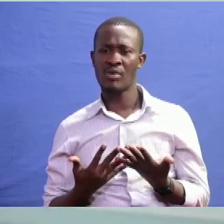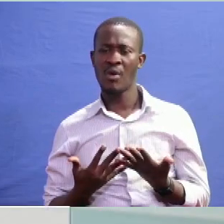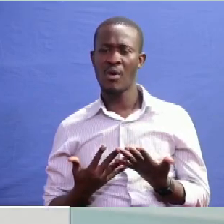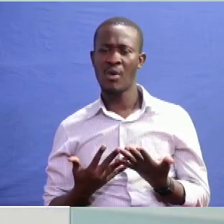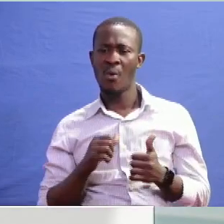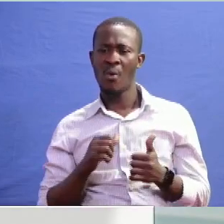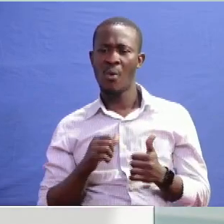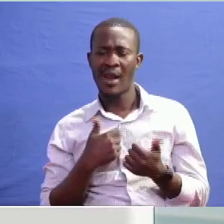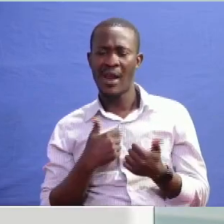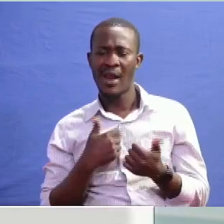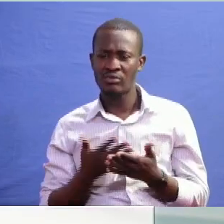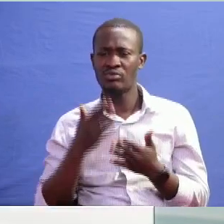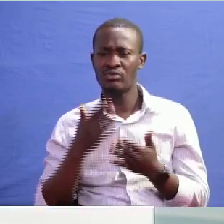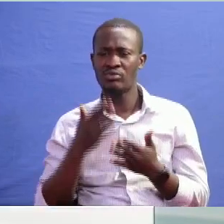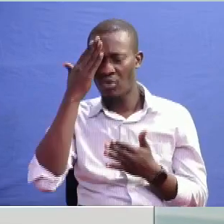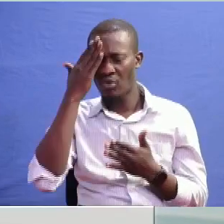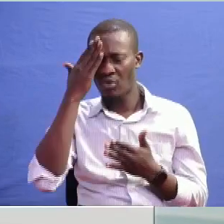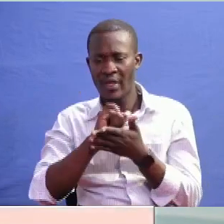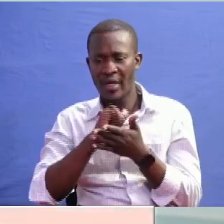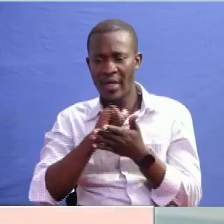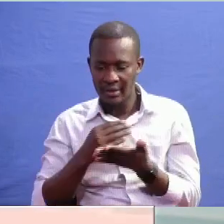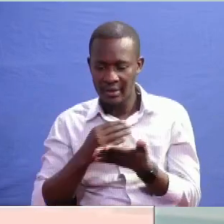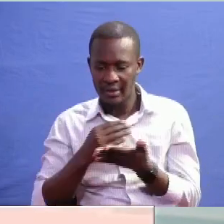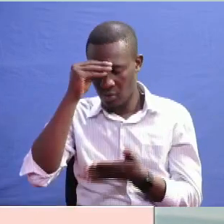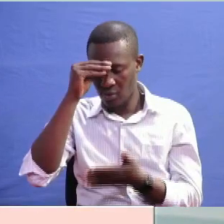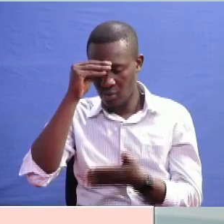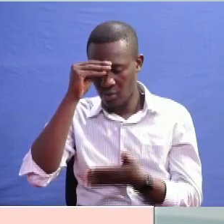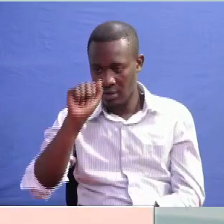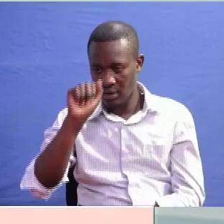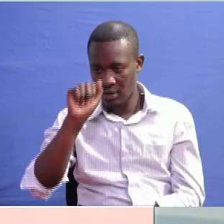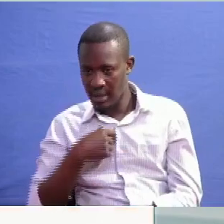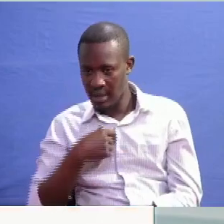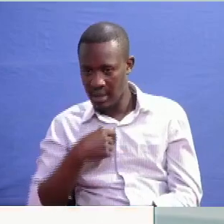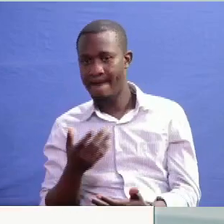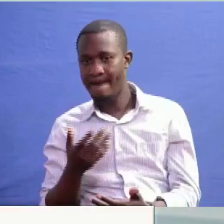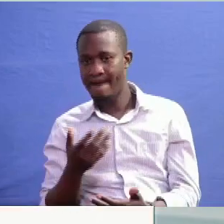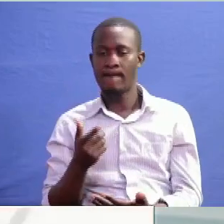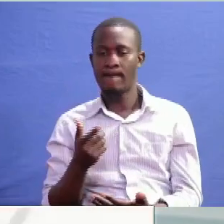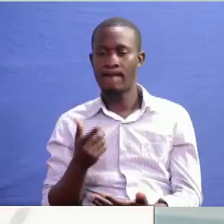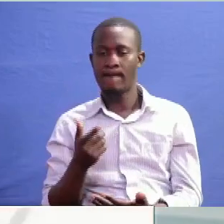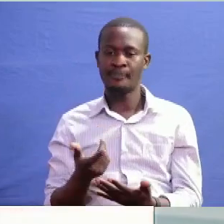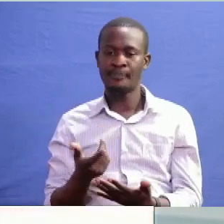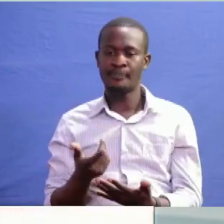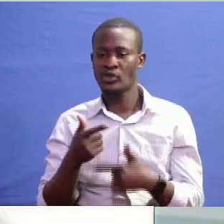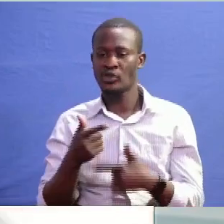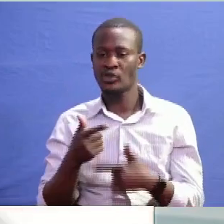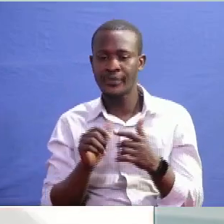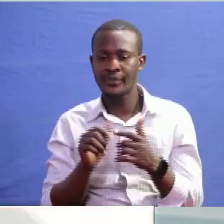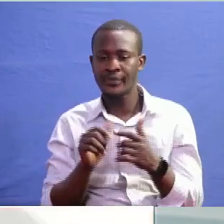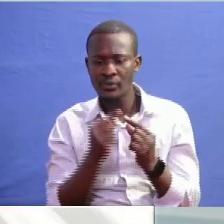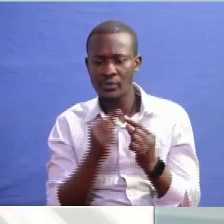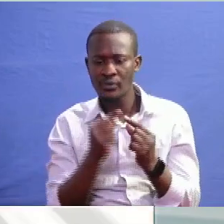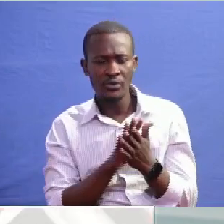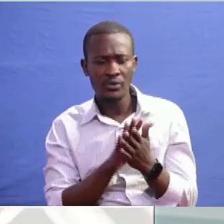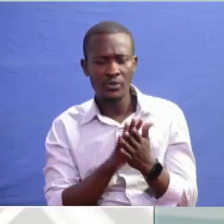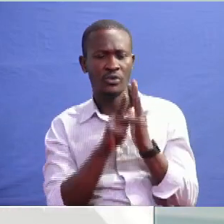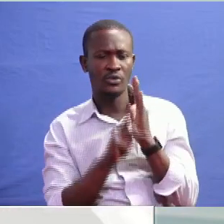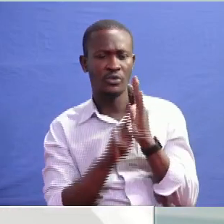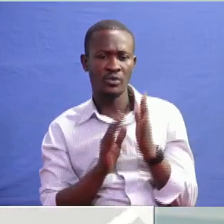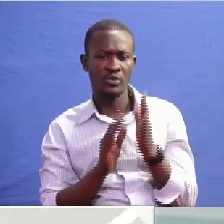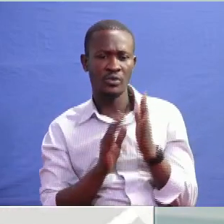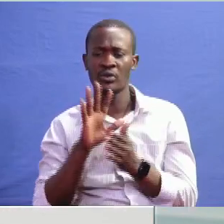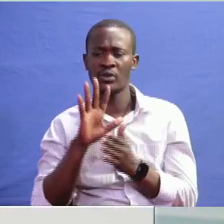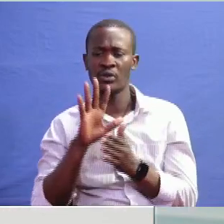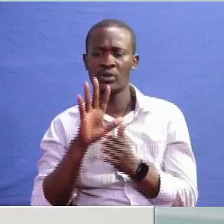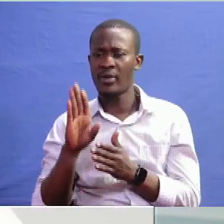do you determine that student A student A falls under the category of vulnerable, student B falls